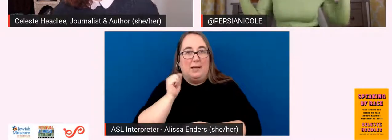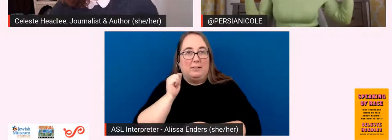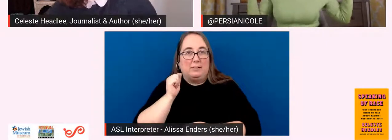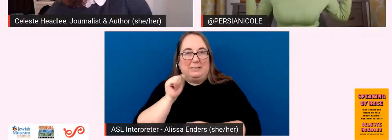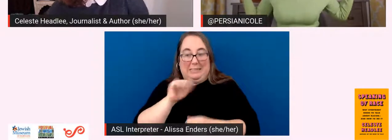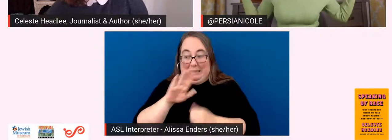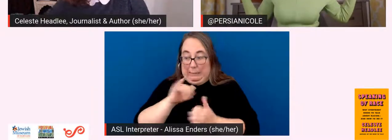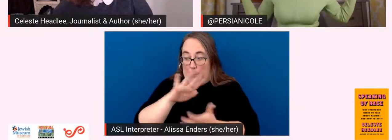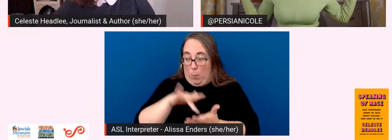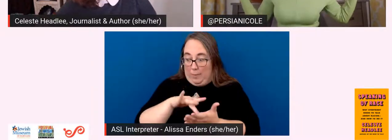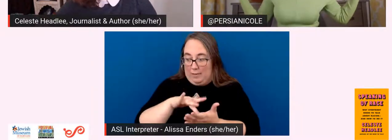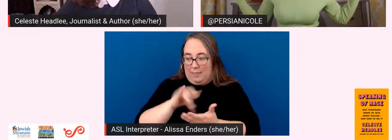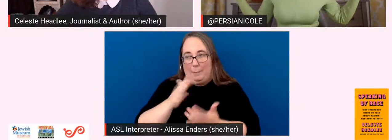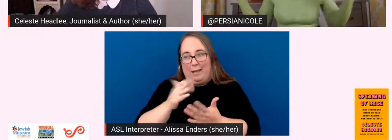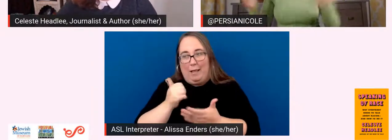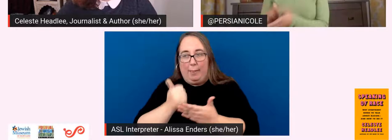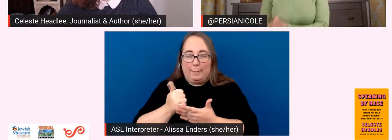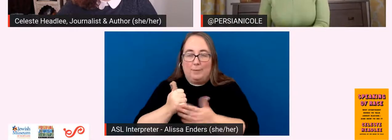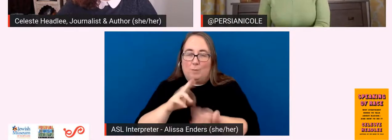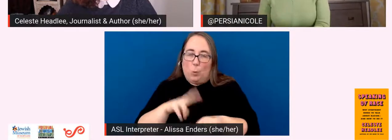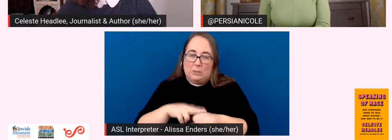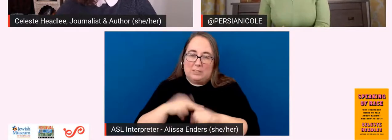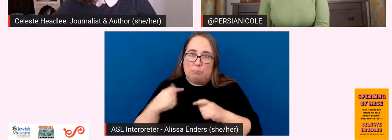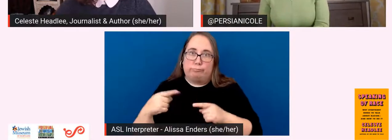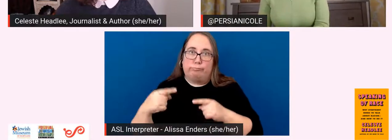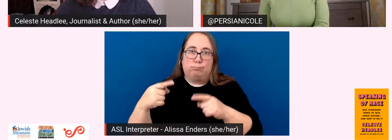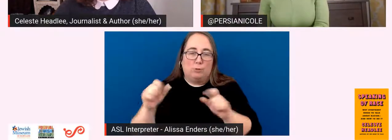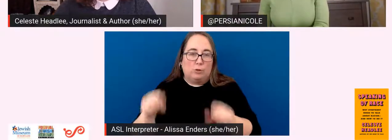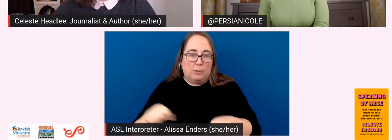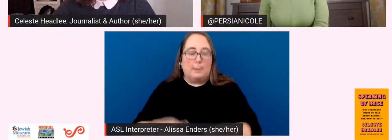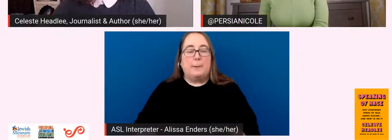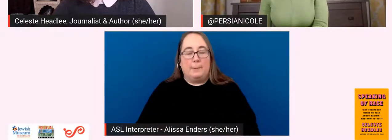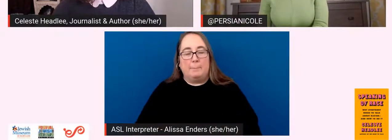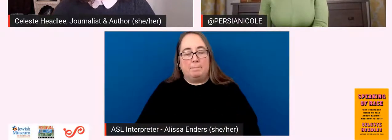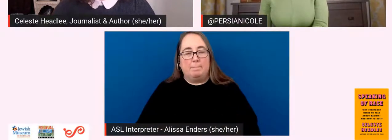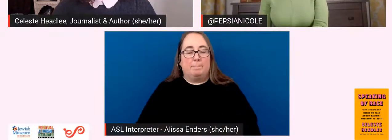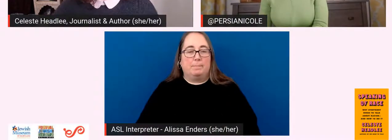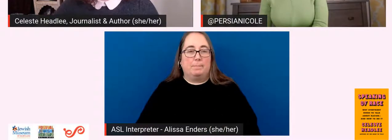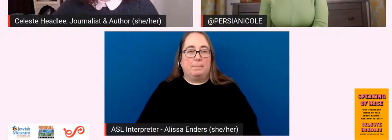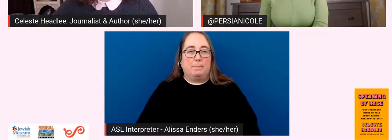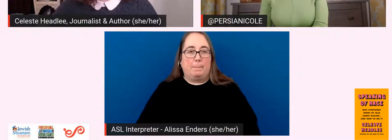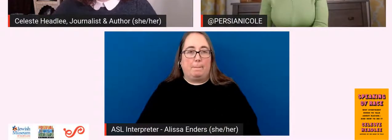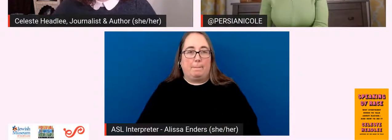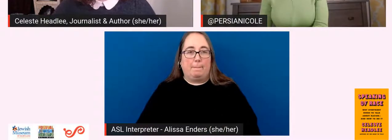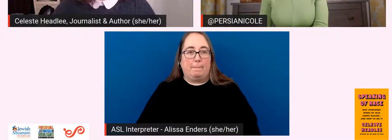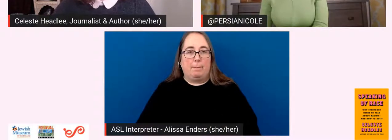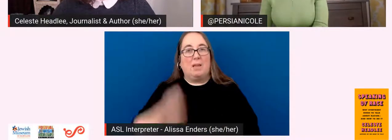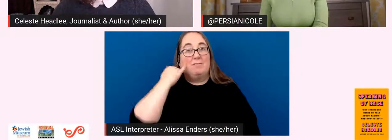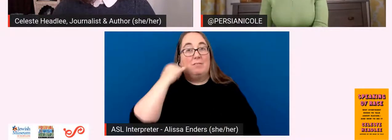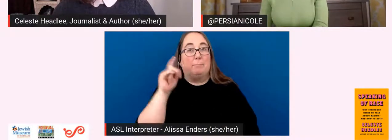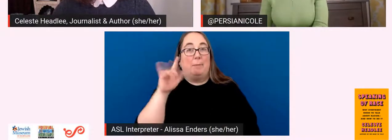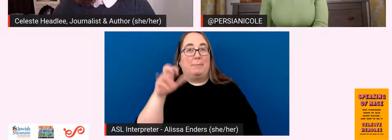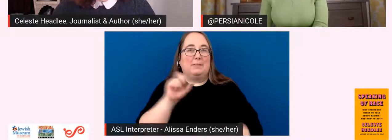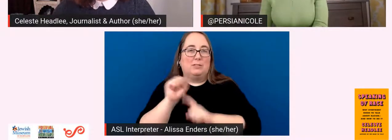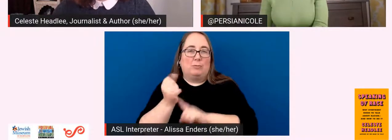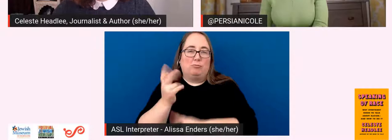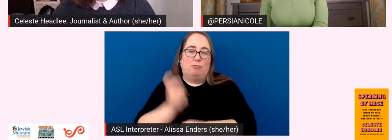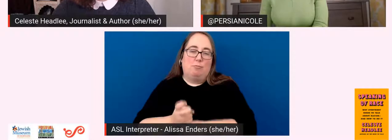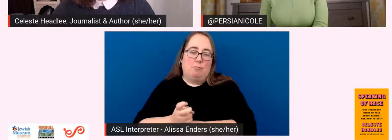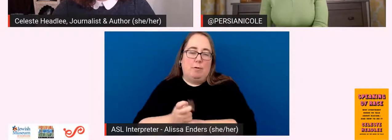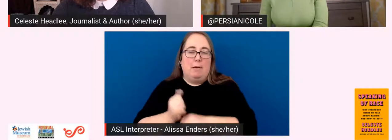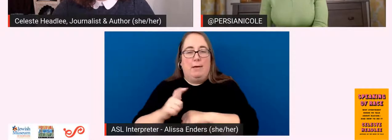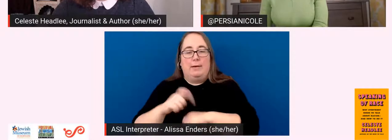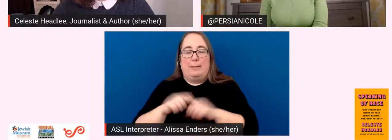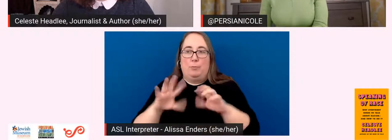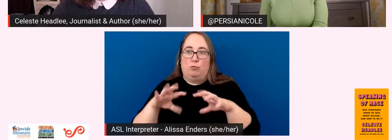help, depending on how heated, of course, it is. Yeah, I mean, that's difficult when you're in those public situations. Anytime there's